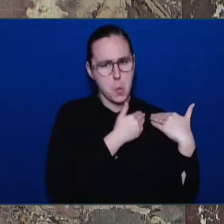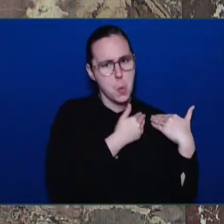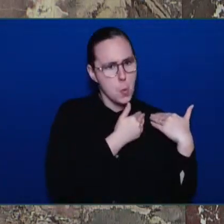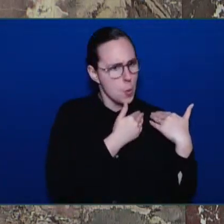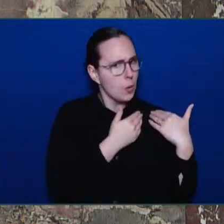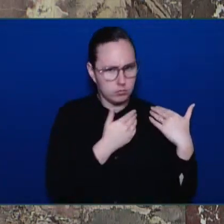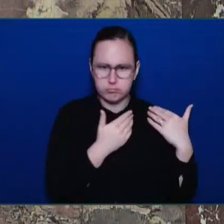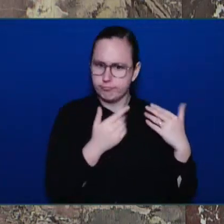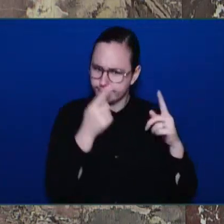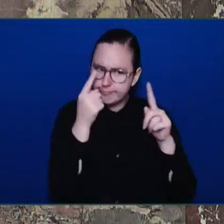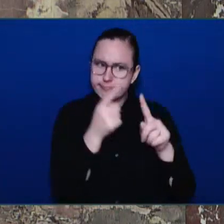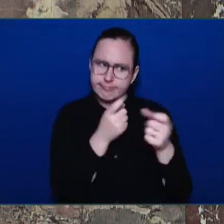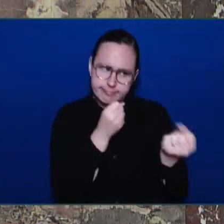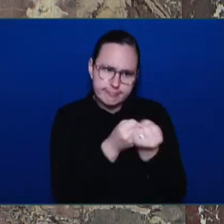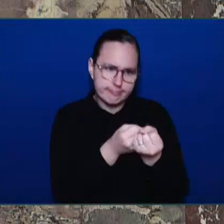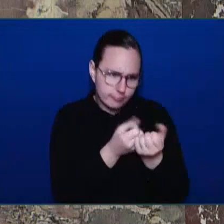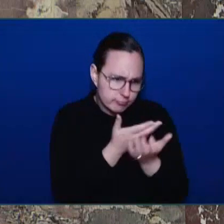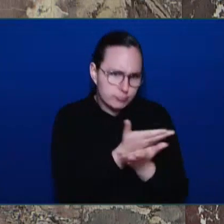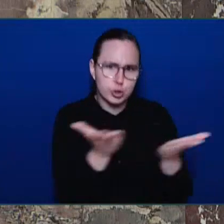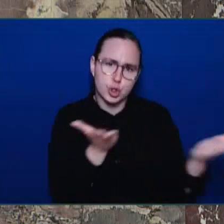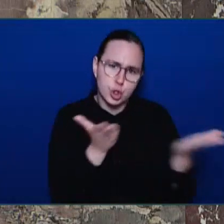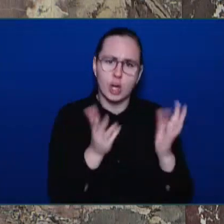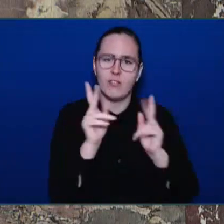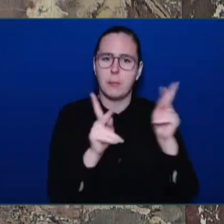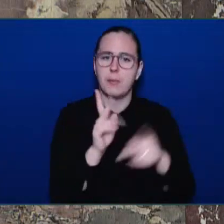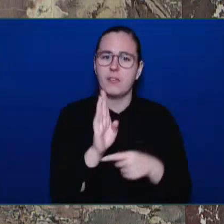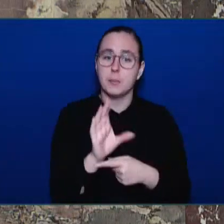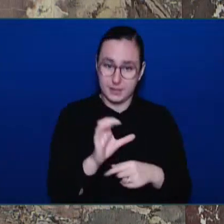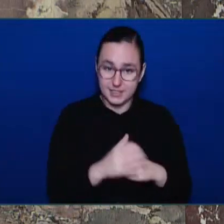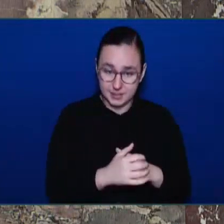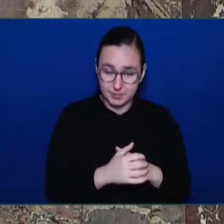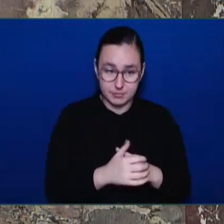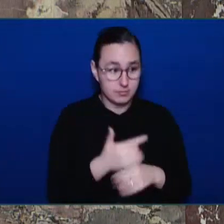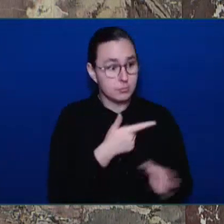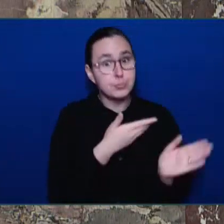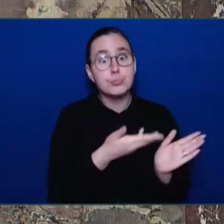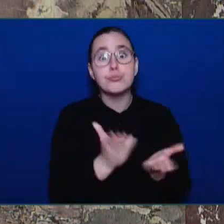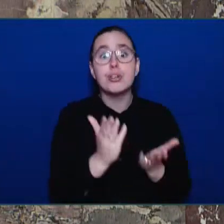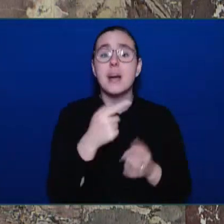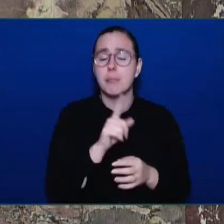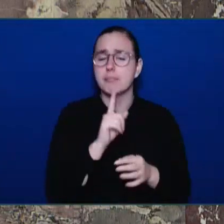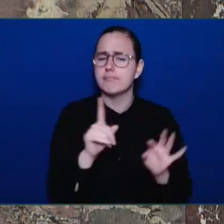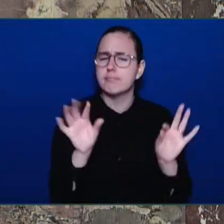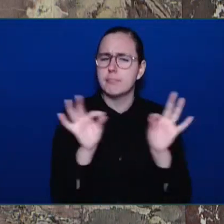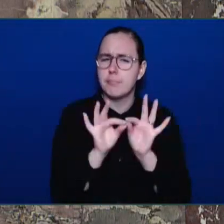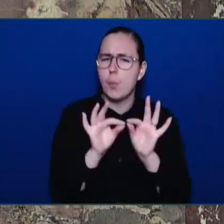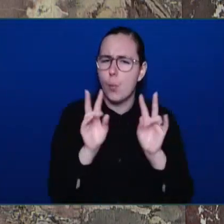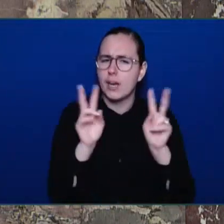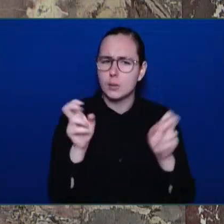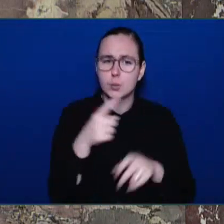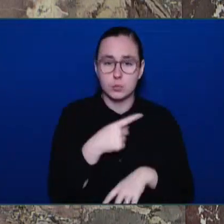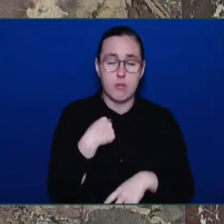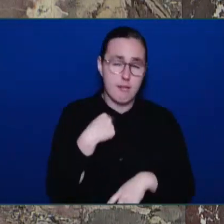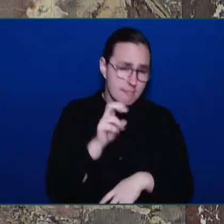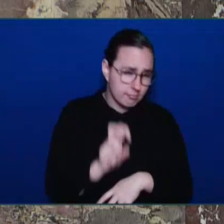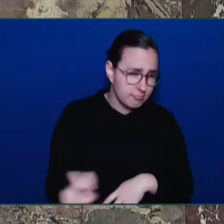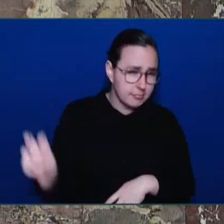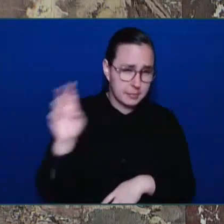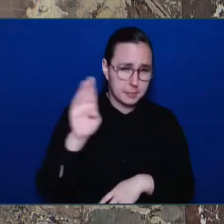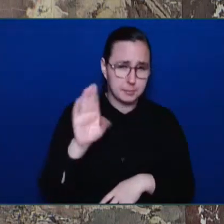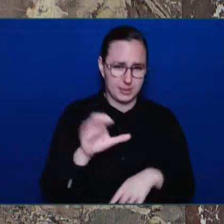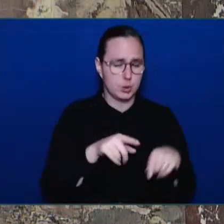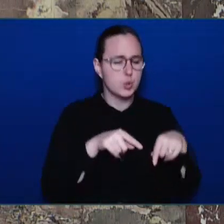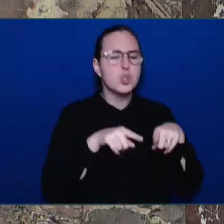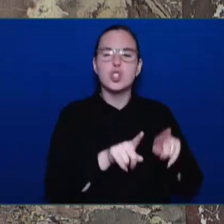raises a critical issue. You know, I've been across the province and the leadership campaign talking to British Columbians, and one of their key